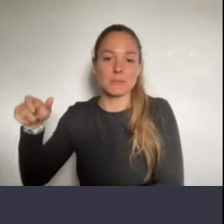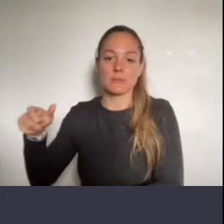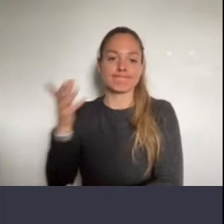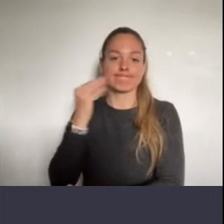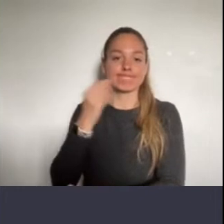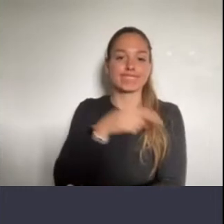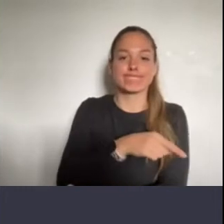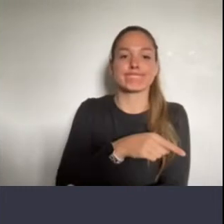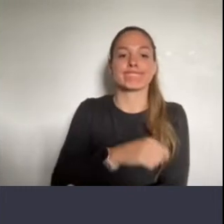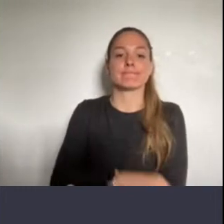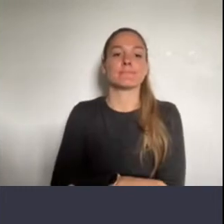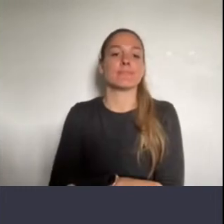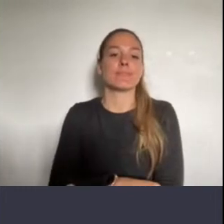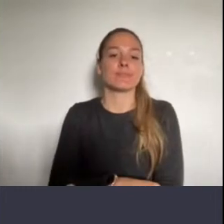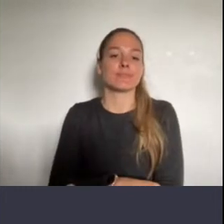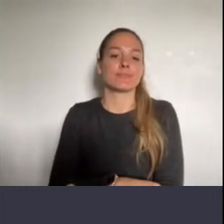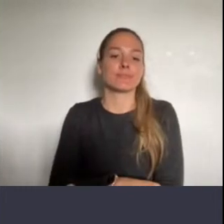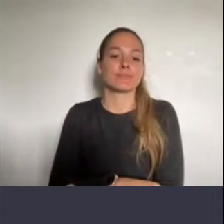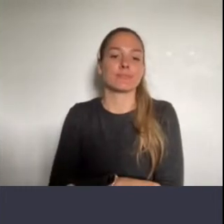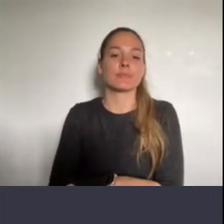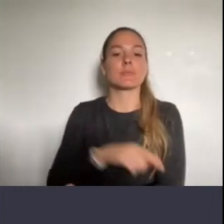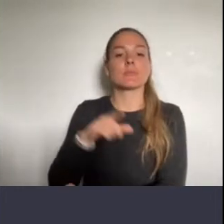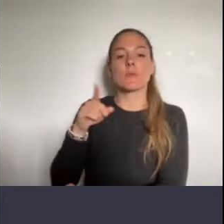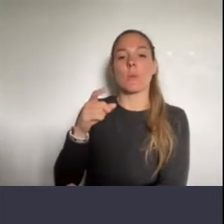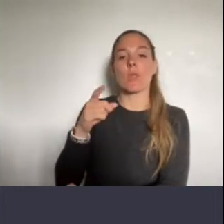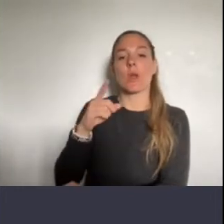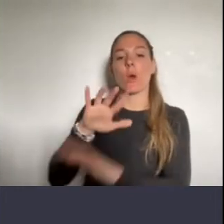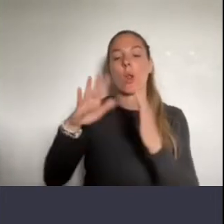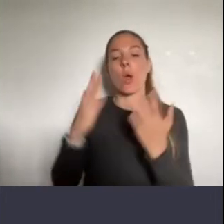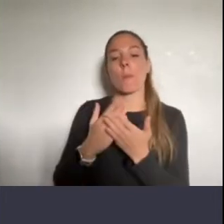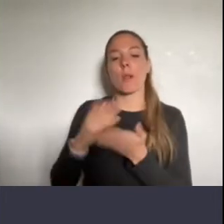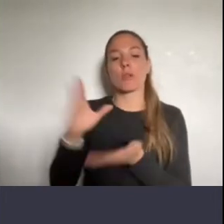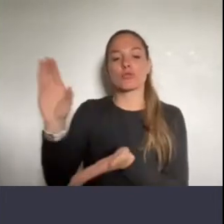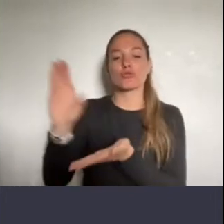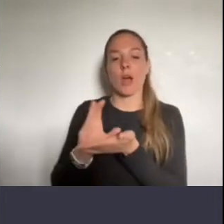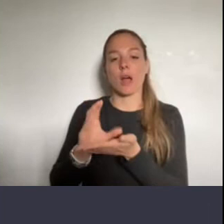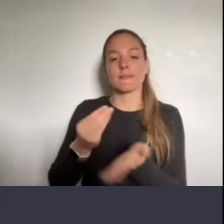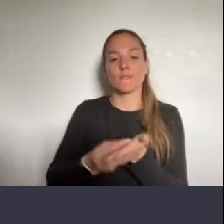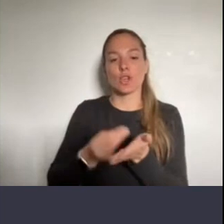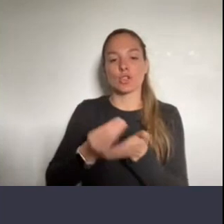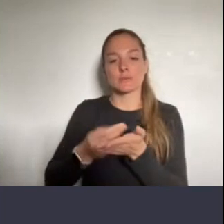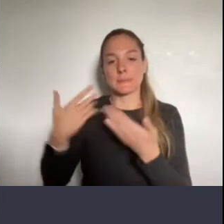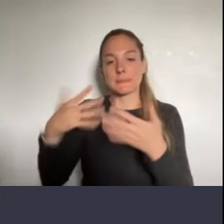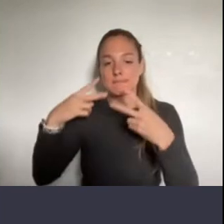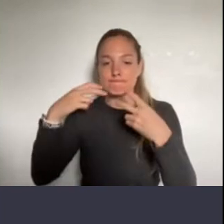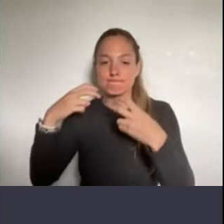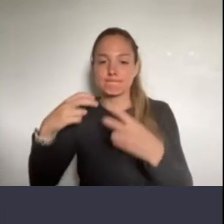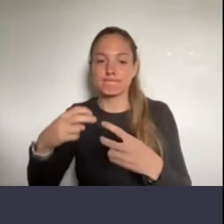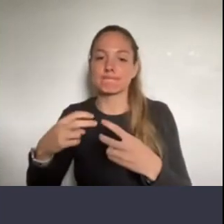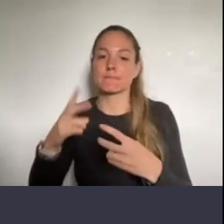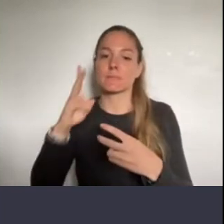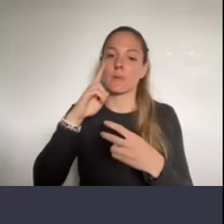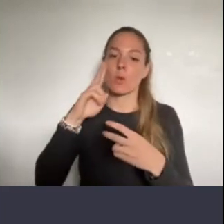Global Grants Fund, was looking at the environmental justice movement, identified that